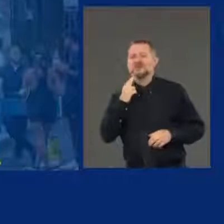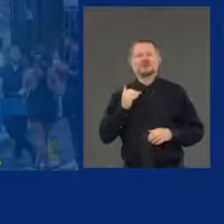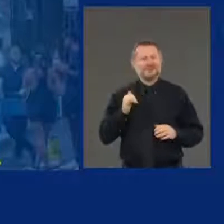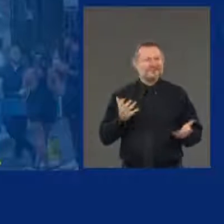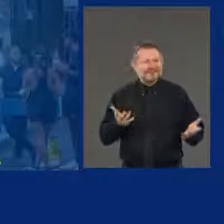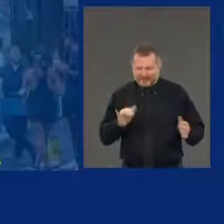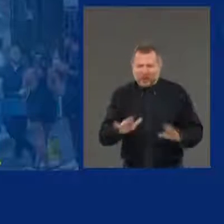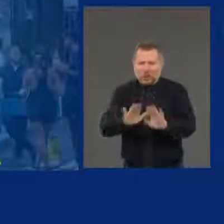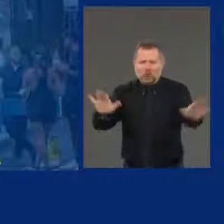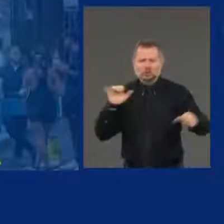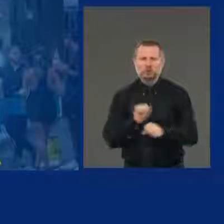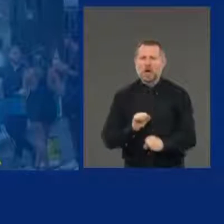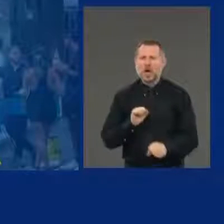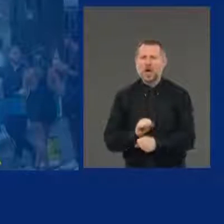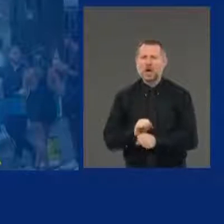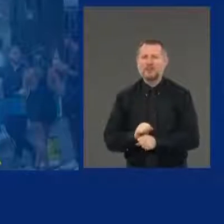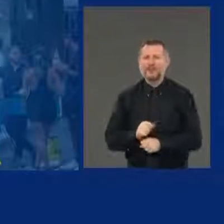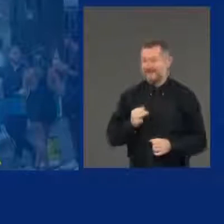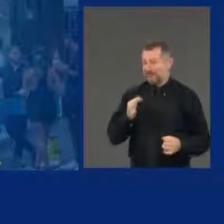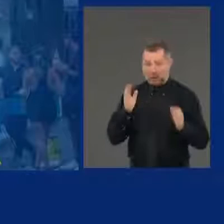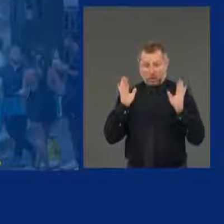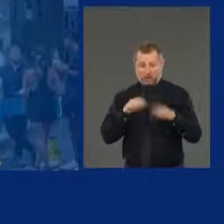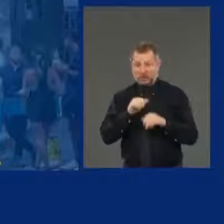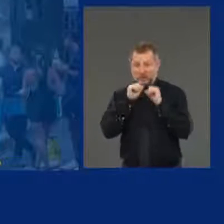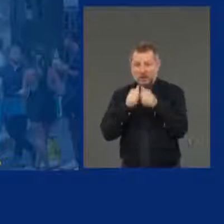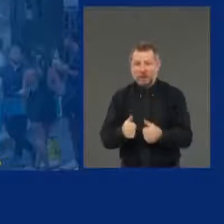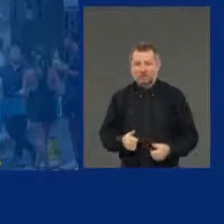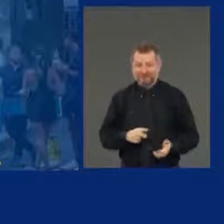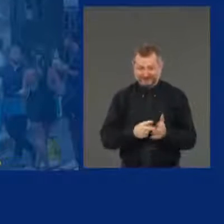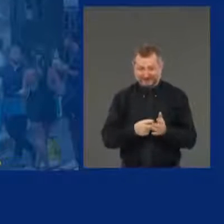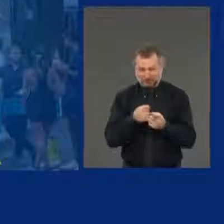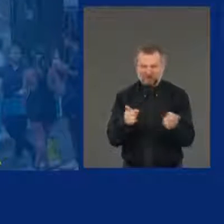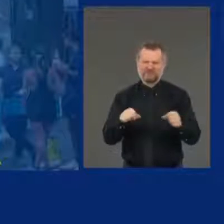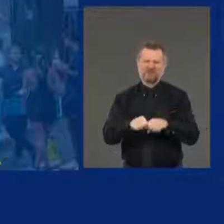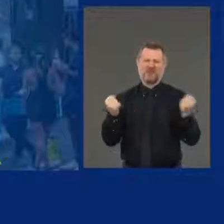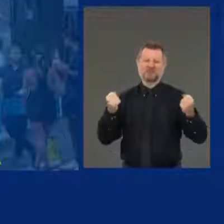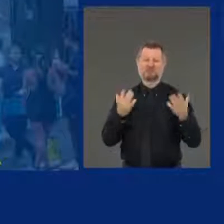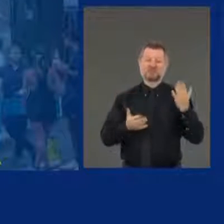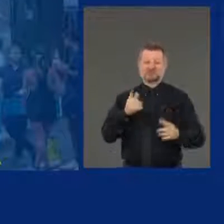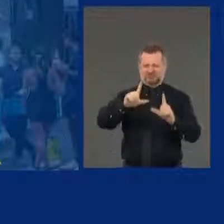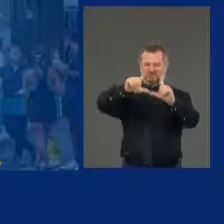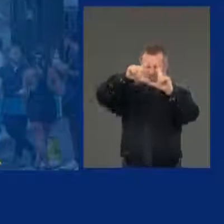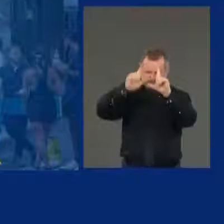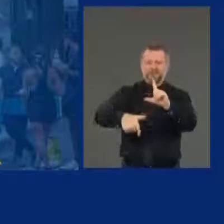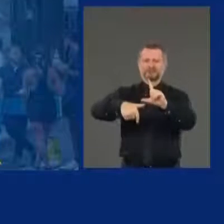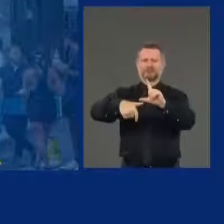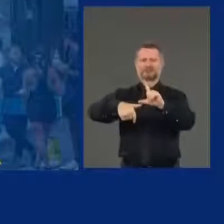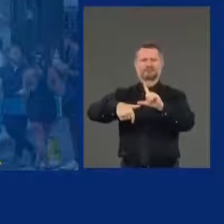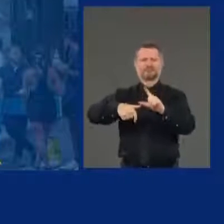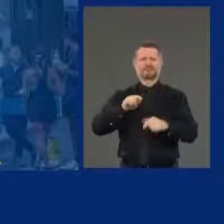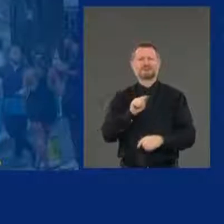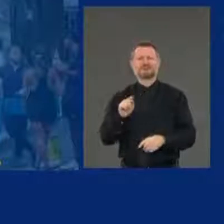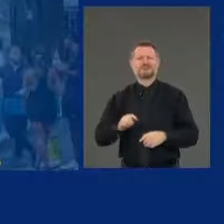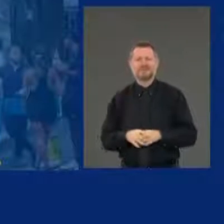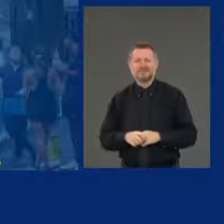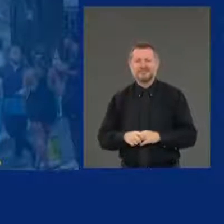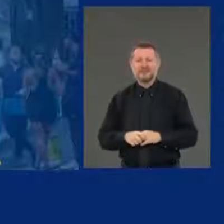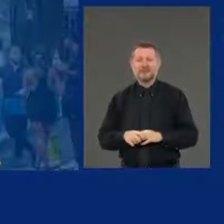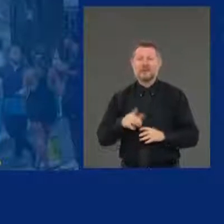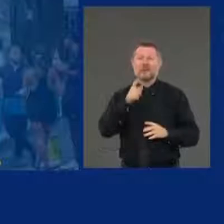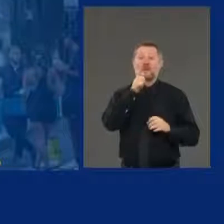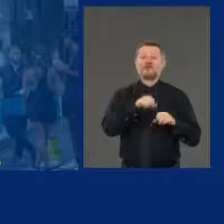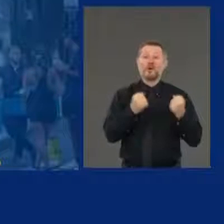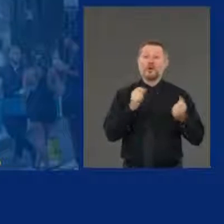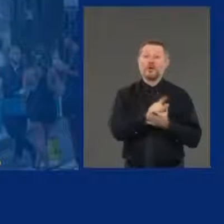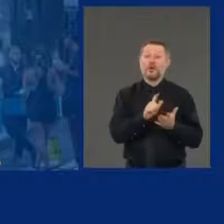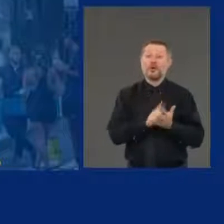Or you can have an SLA violation and possibly loss of your license. Individuals who are violating the law,